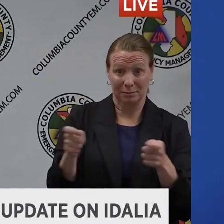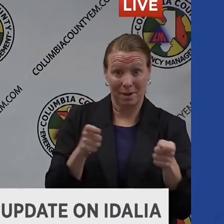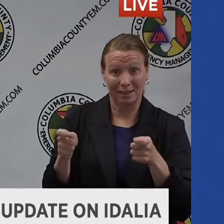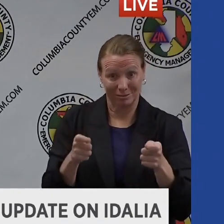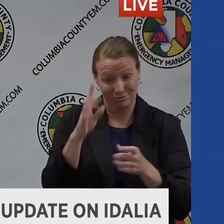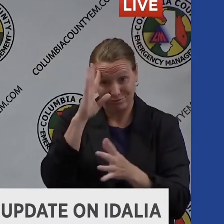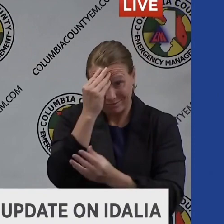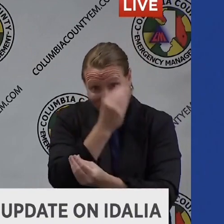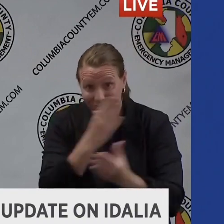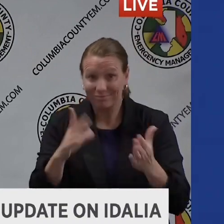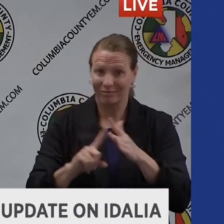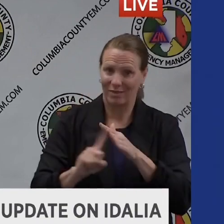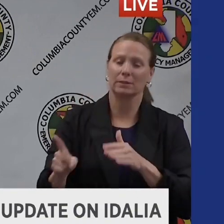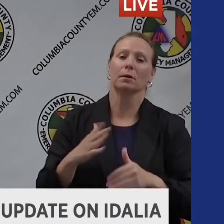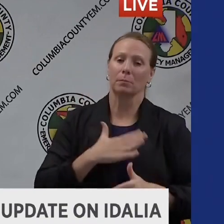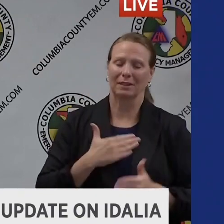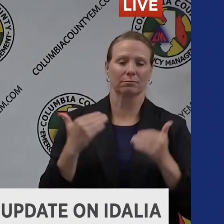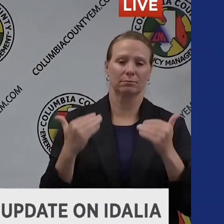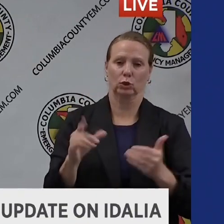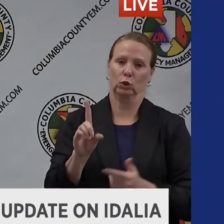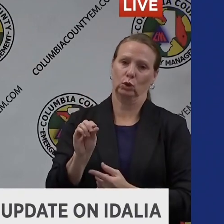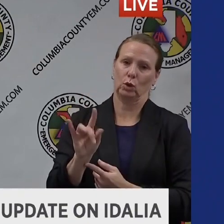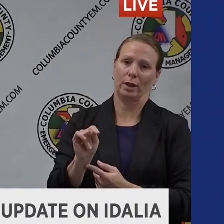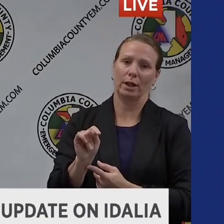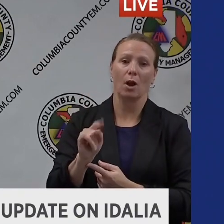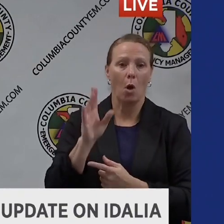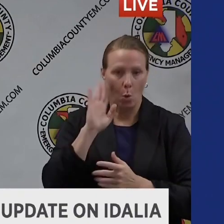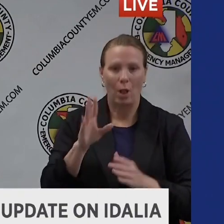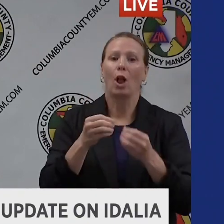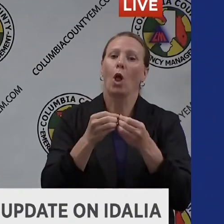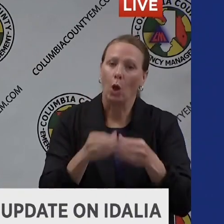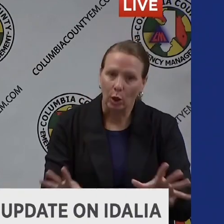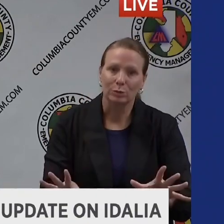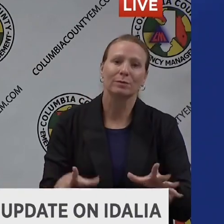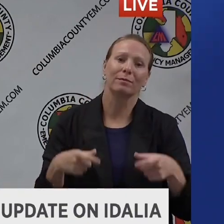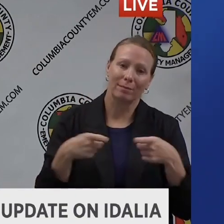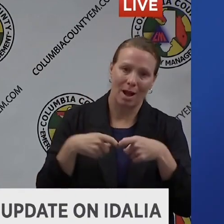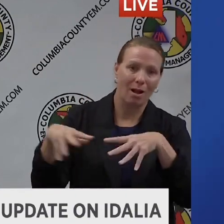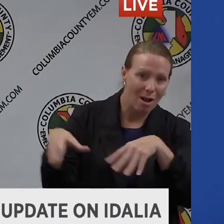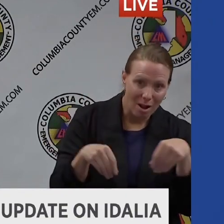please do that. You are going to lose power. If you are power dependent,